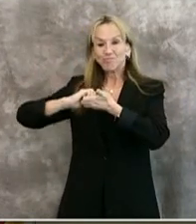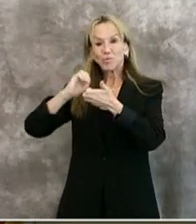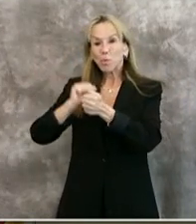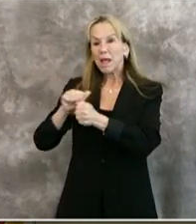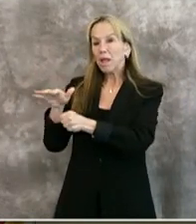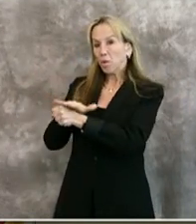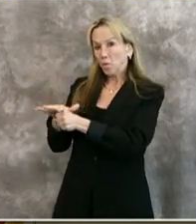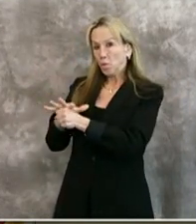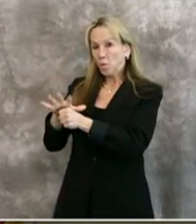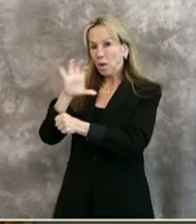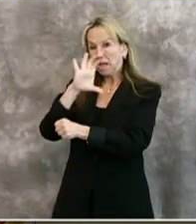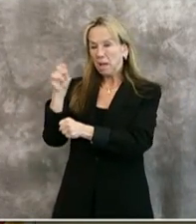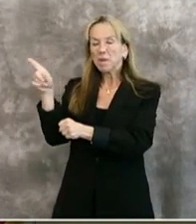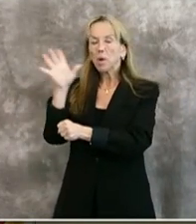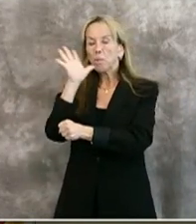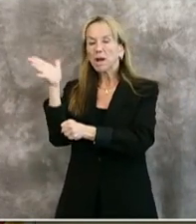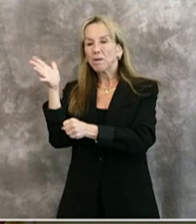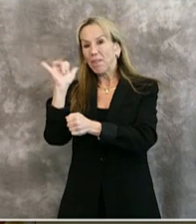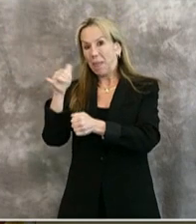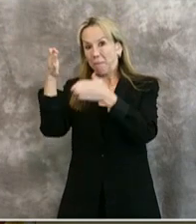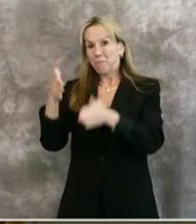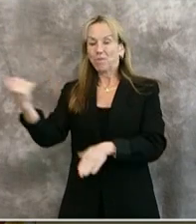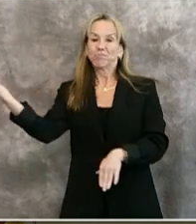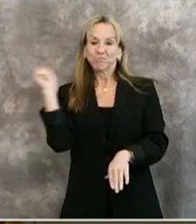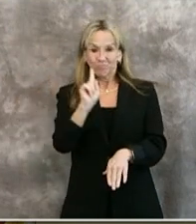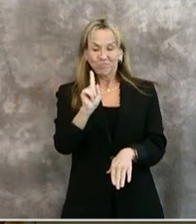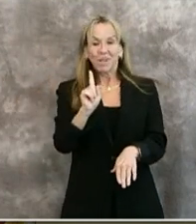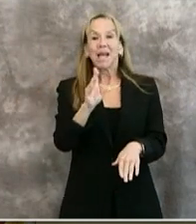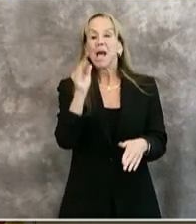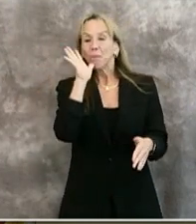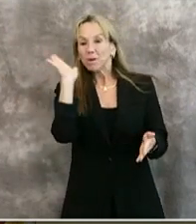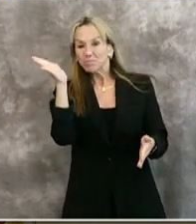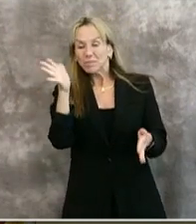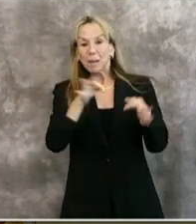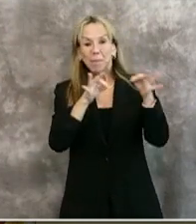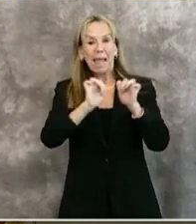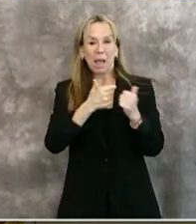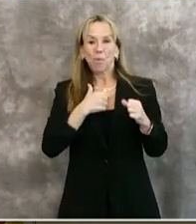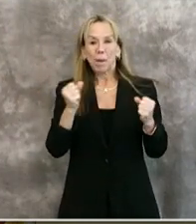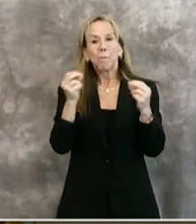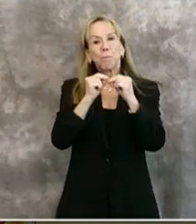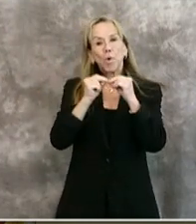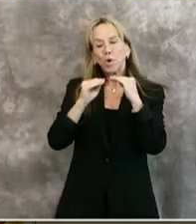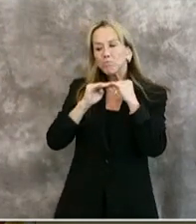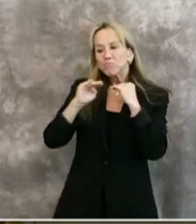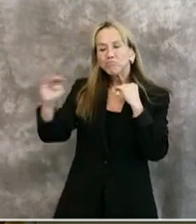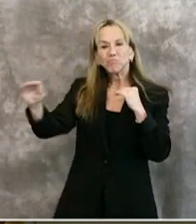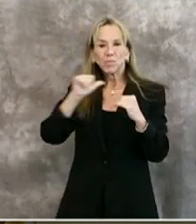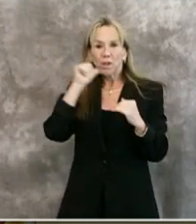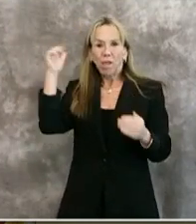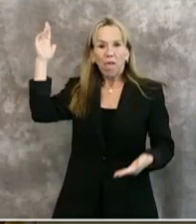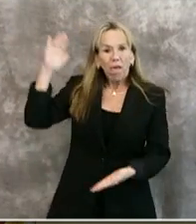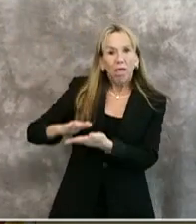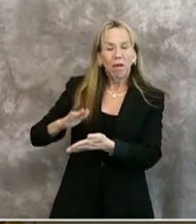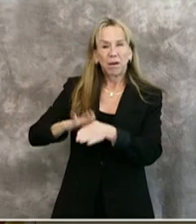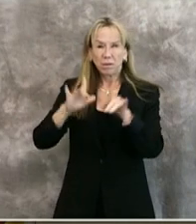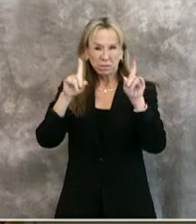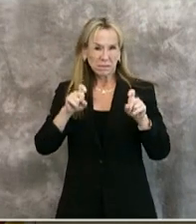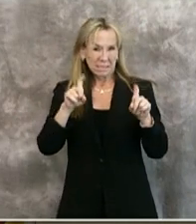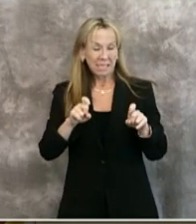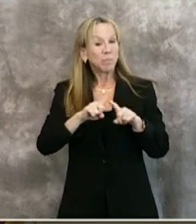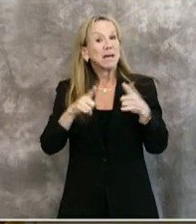from in just a few minutes that will help stabilize our supply chain. But we must remain careful with